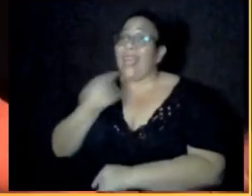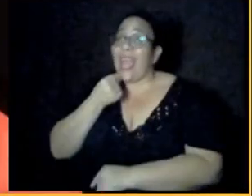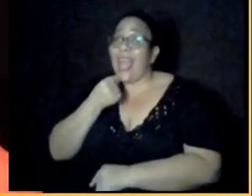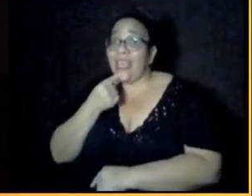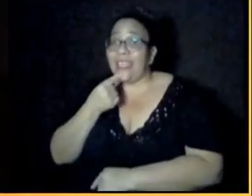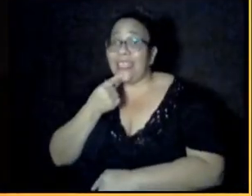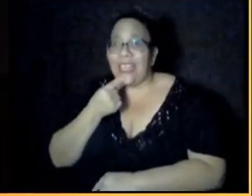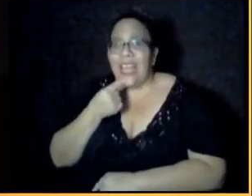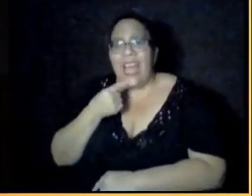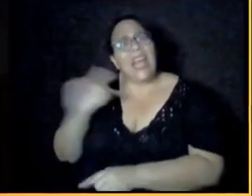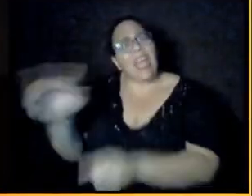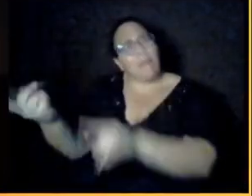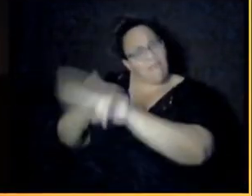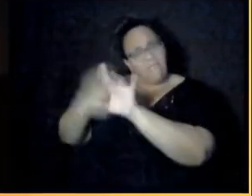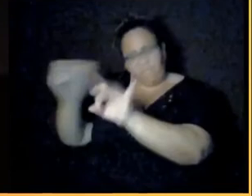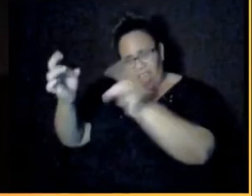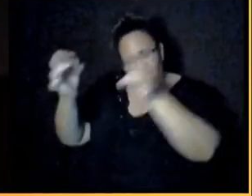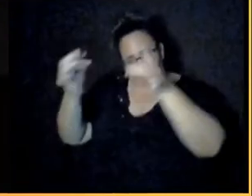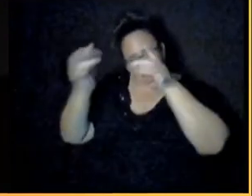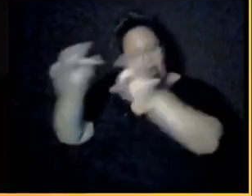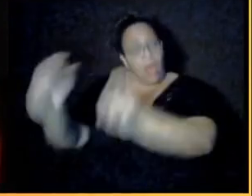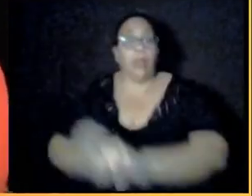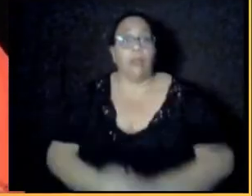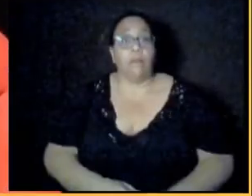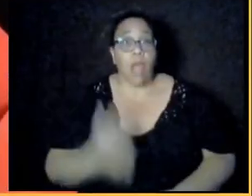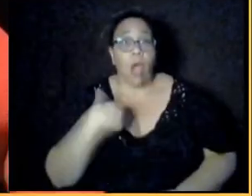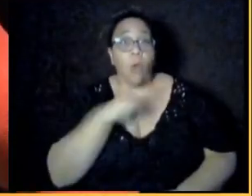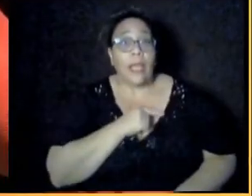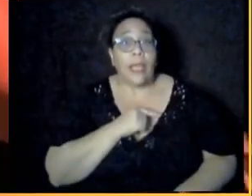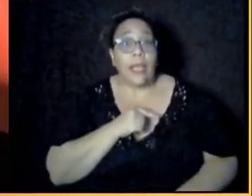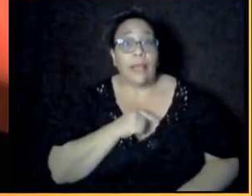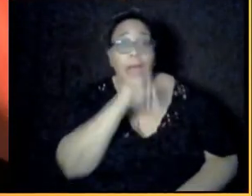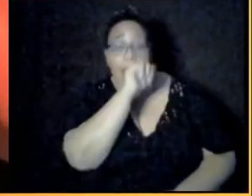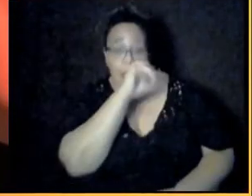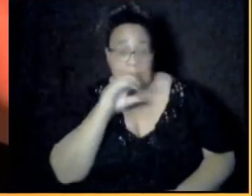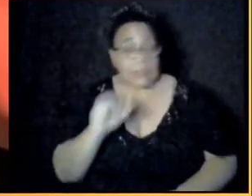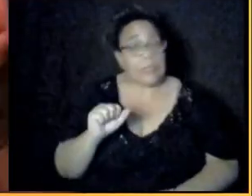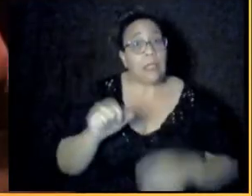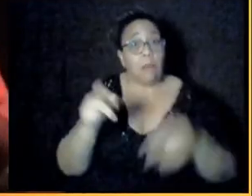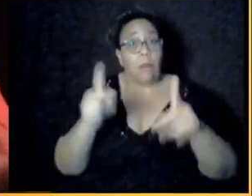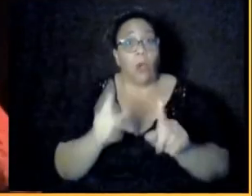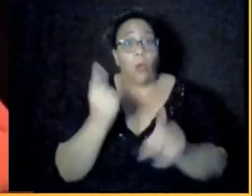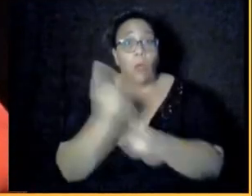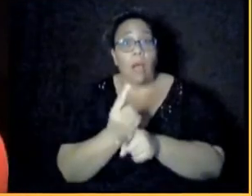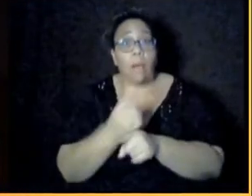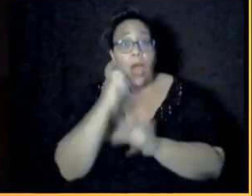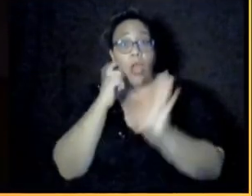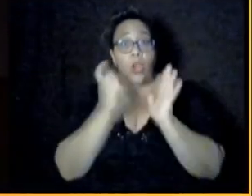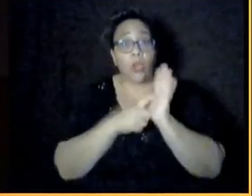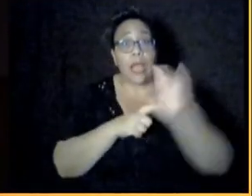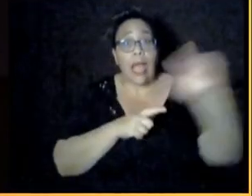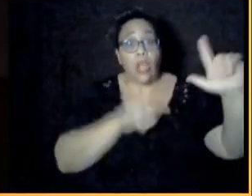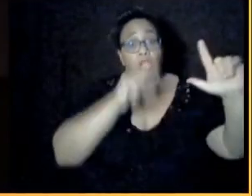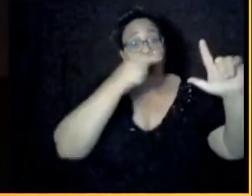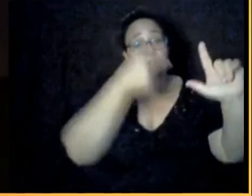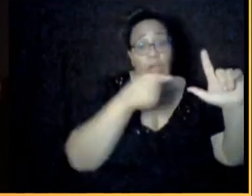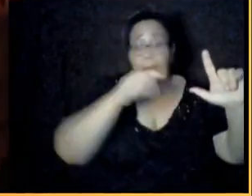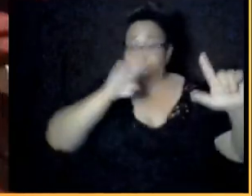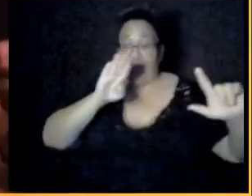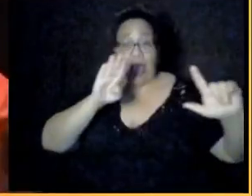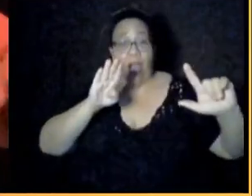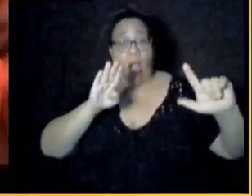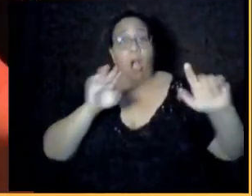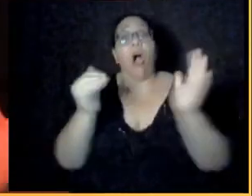fever. Yeah, we the alphabet gangsters, but I noticed the L, G, and B often align